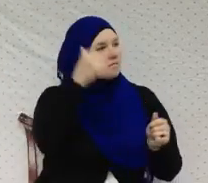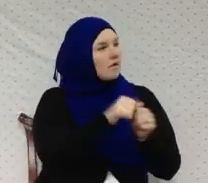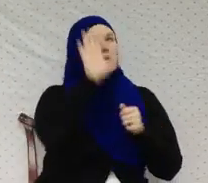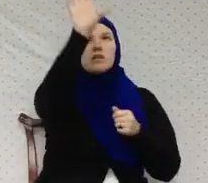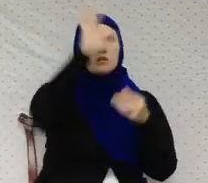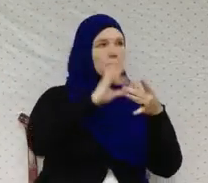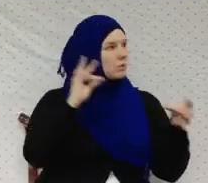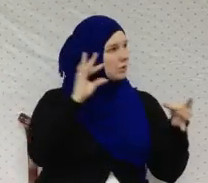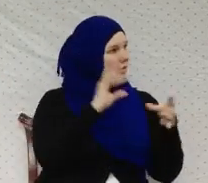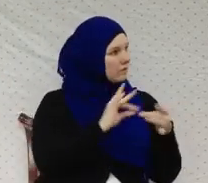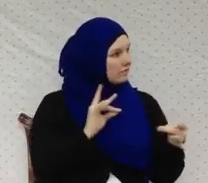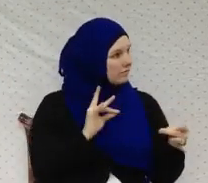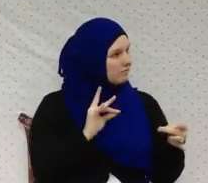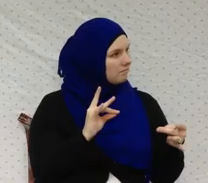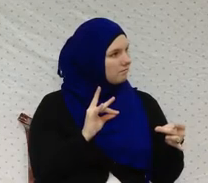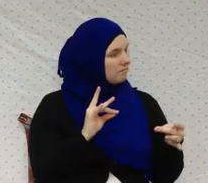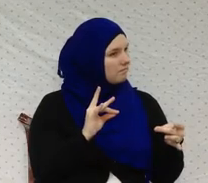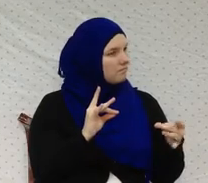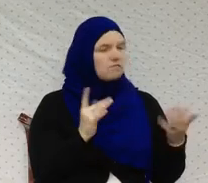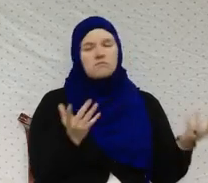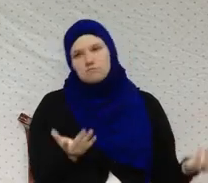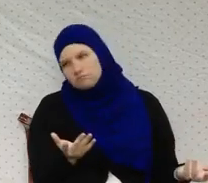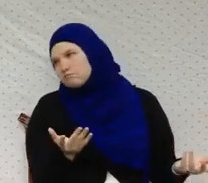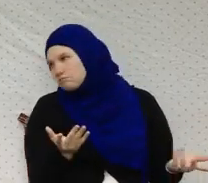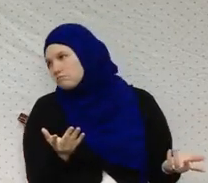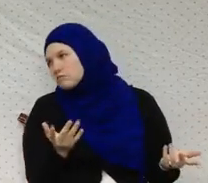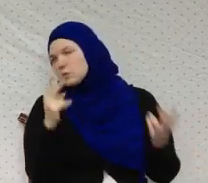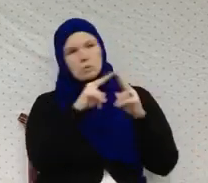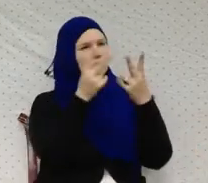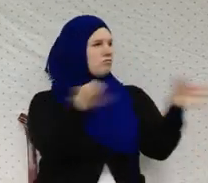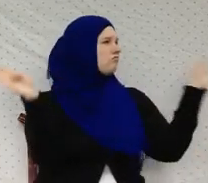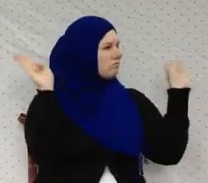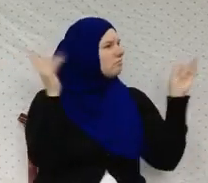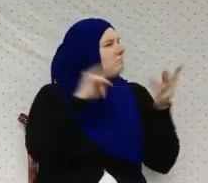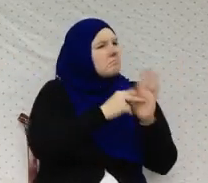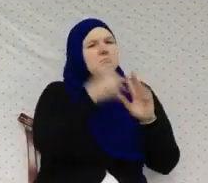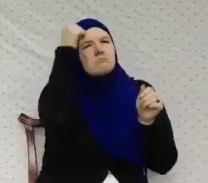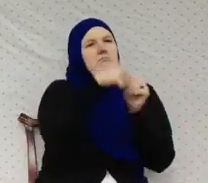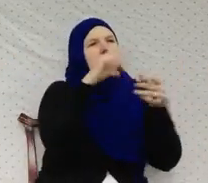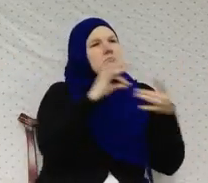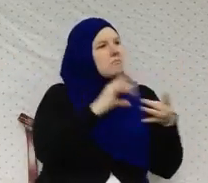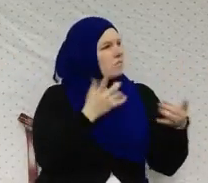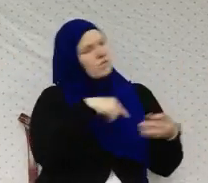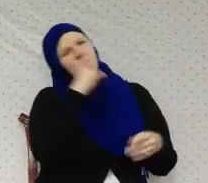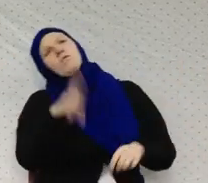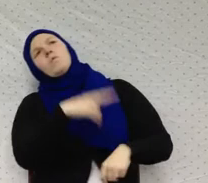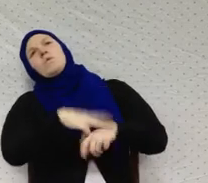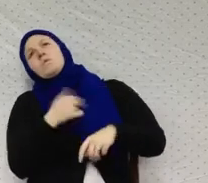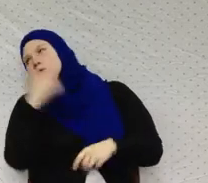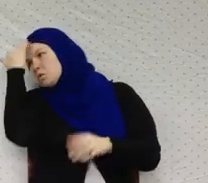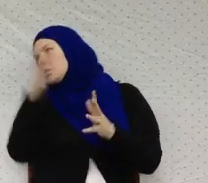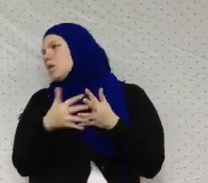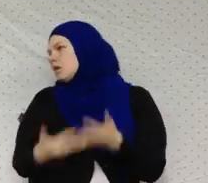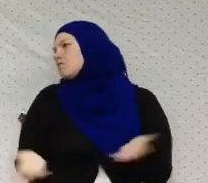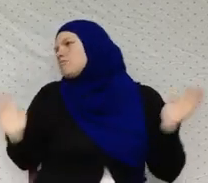to remember His words. Well, that is still too general. We all say,